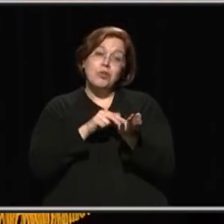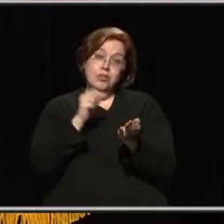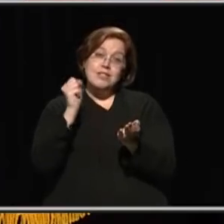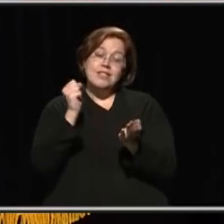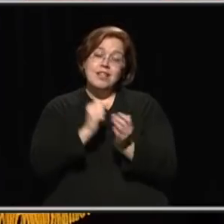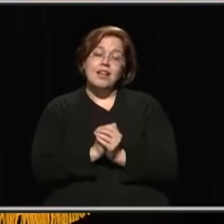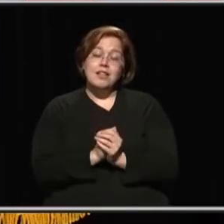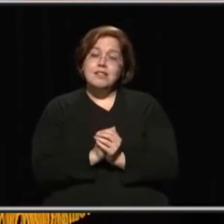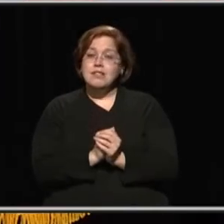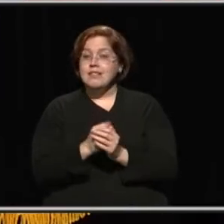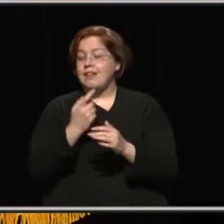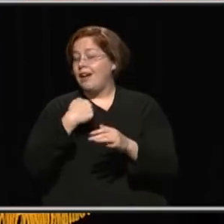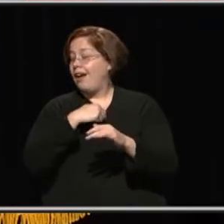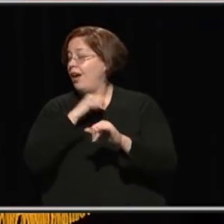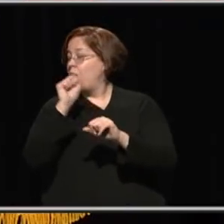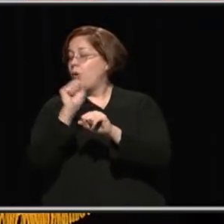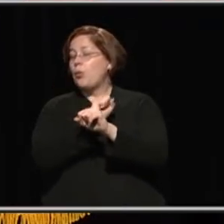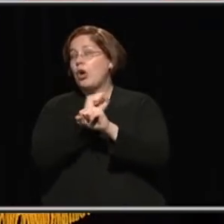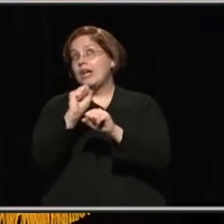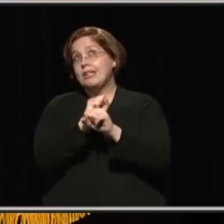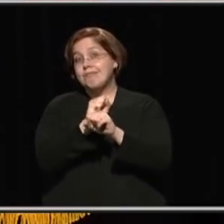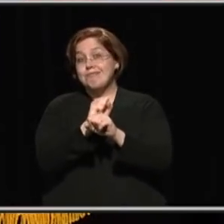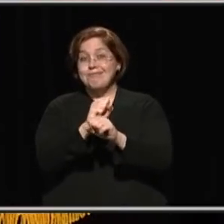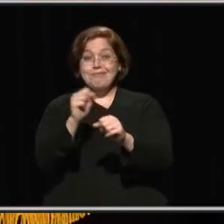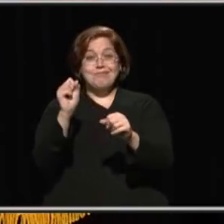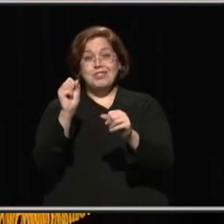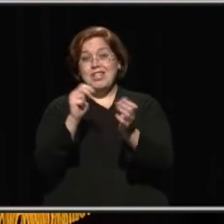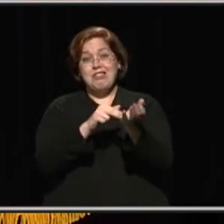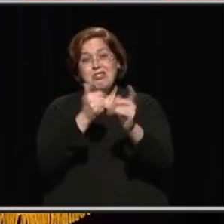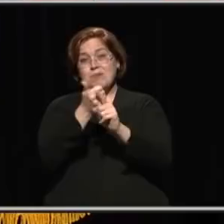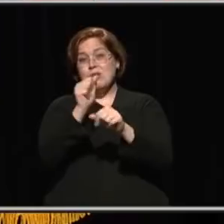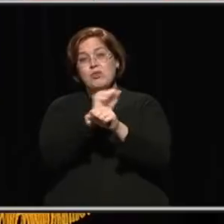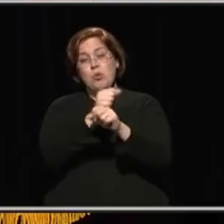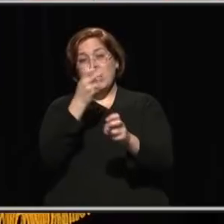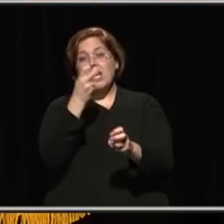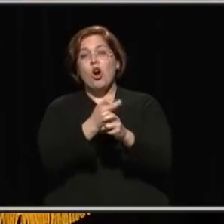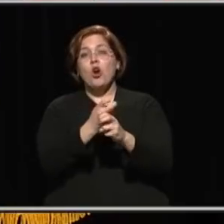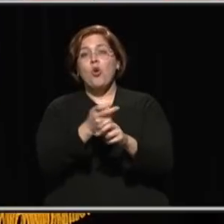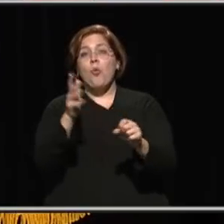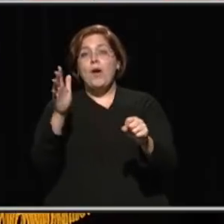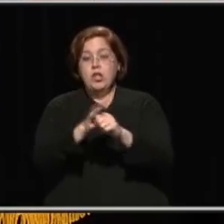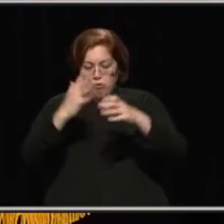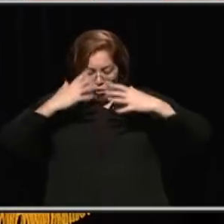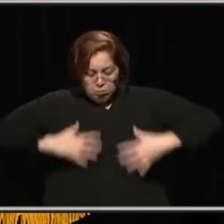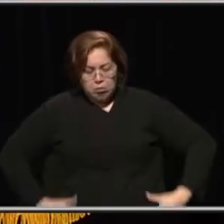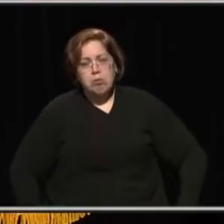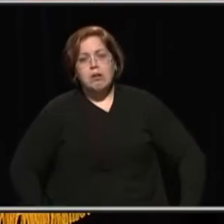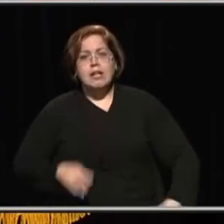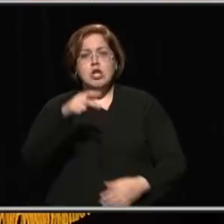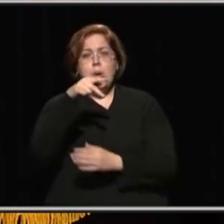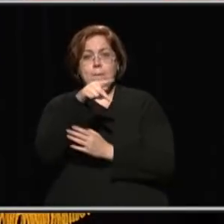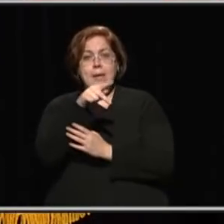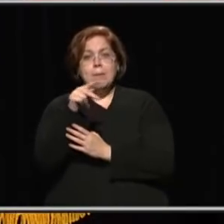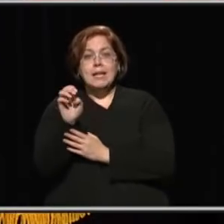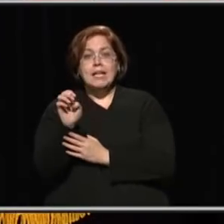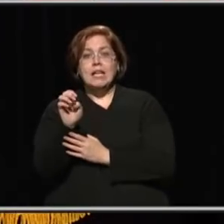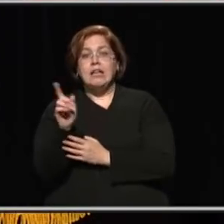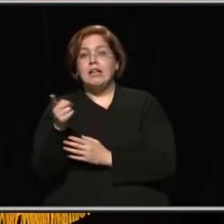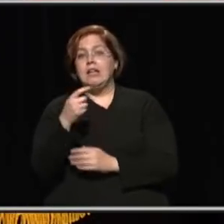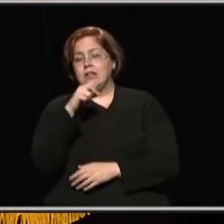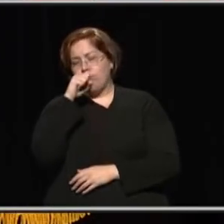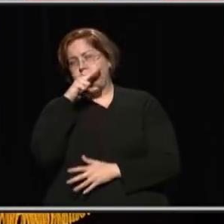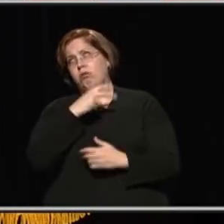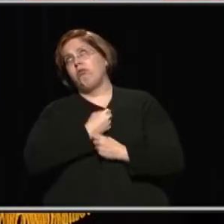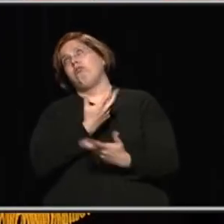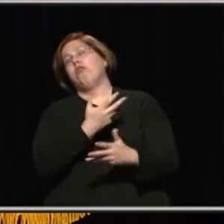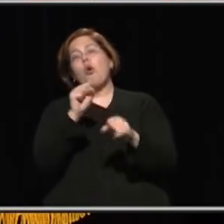said, we're working the nurses hard. And when they're fully gowned in the PPE, it's exhausting. Working